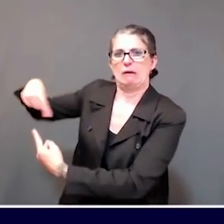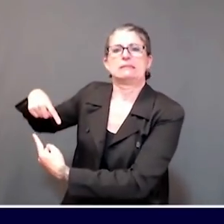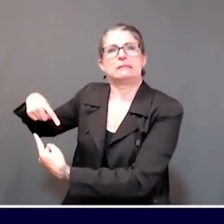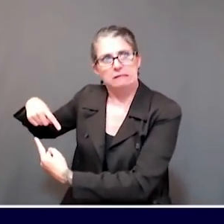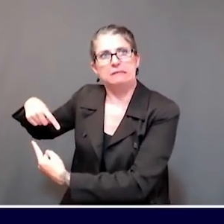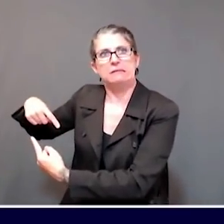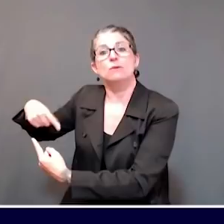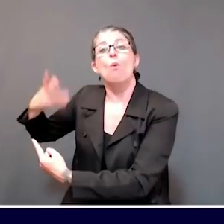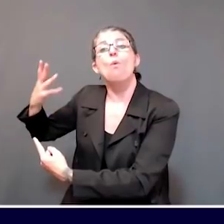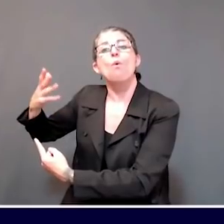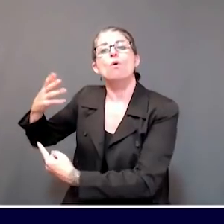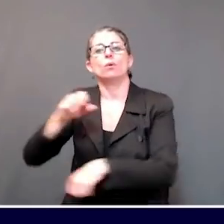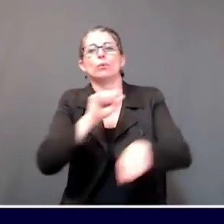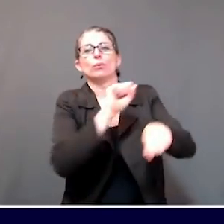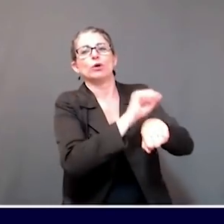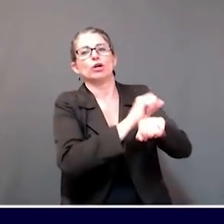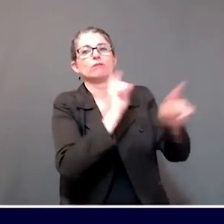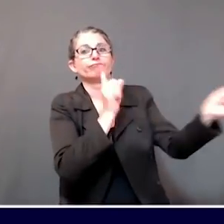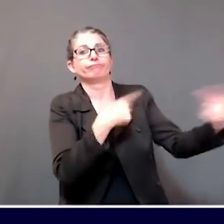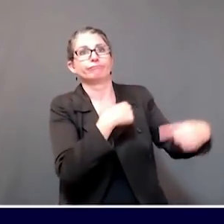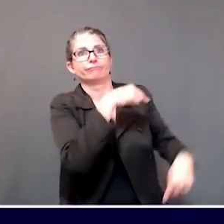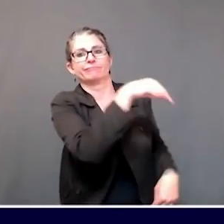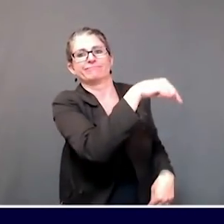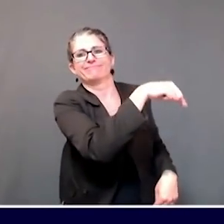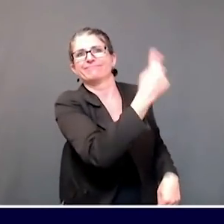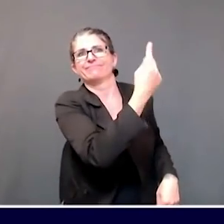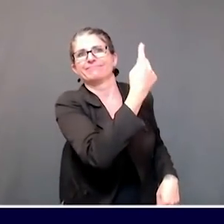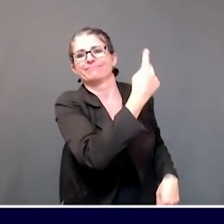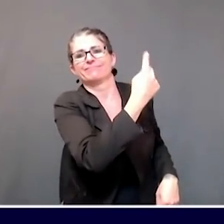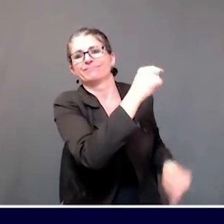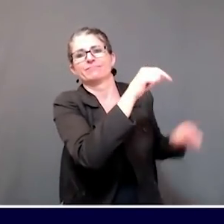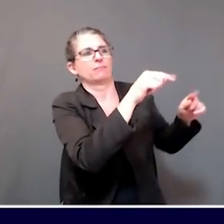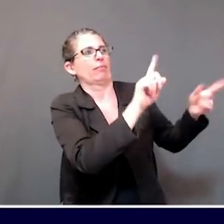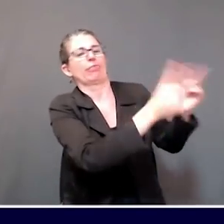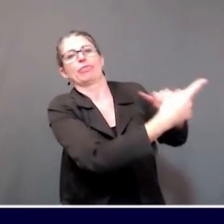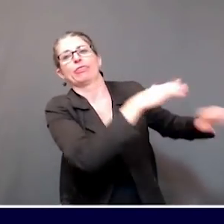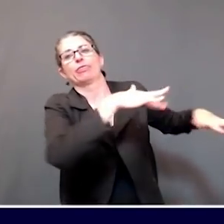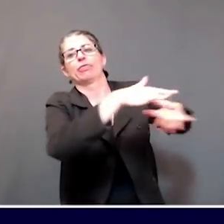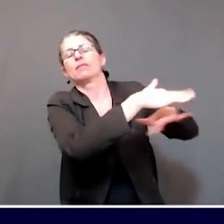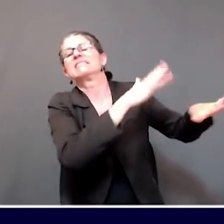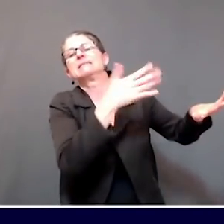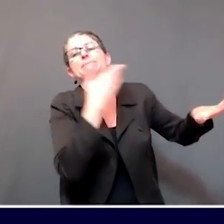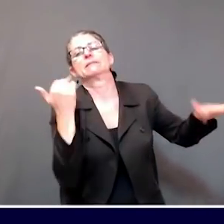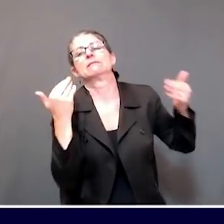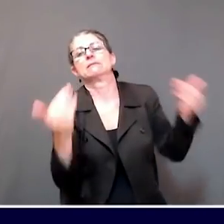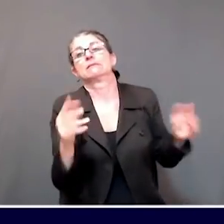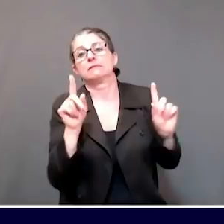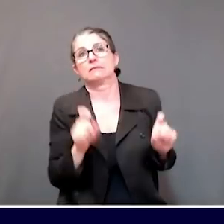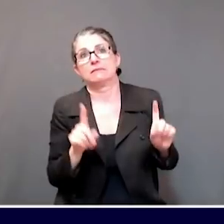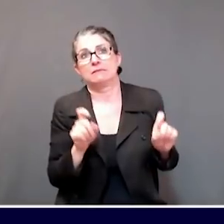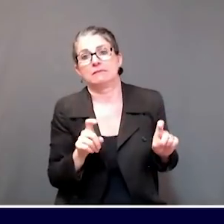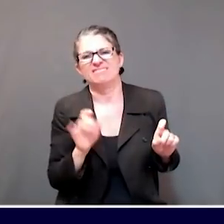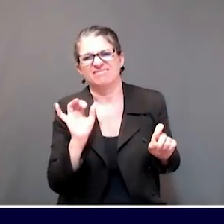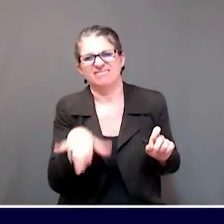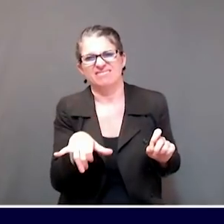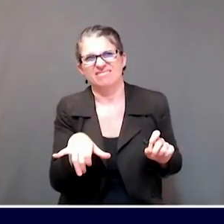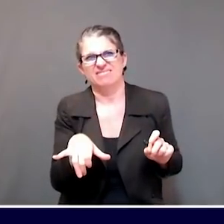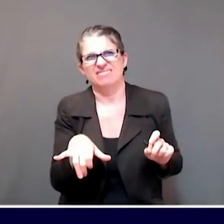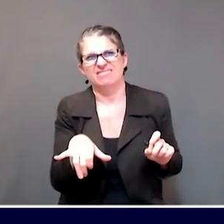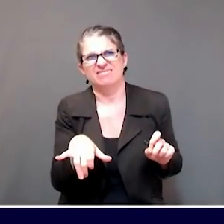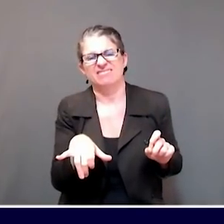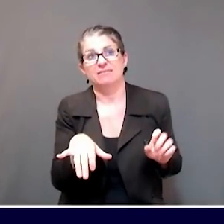tourists or in a grocery store where there's lots of people coming in. Or as I mentioned earlier, we know that people of color in Maine have a really high rate